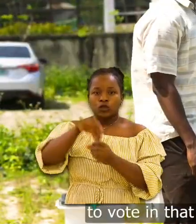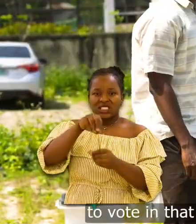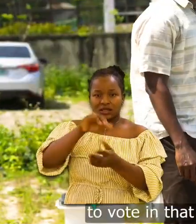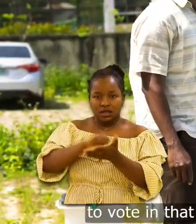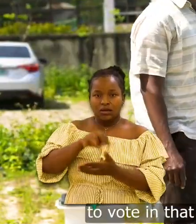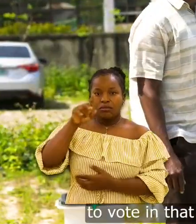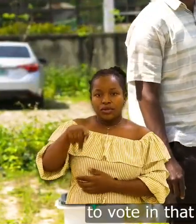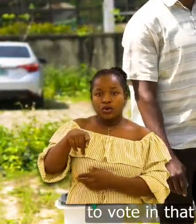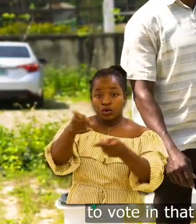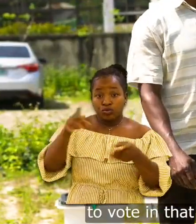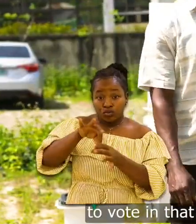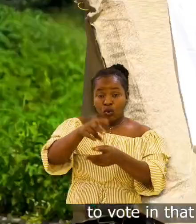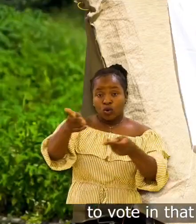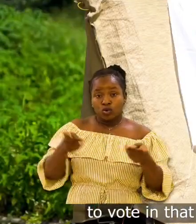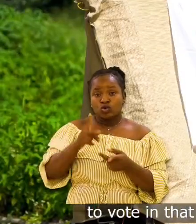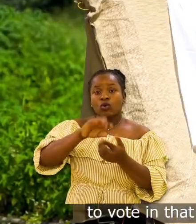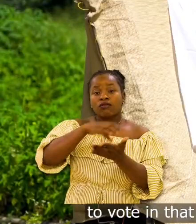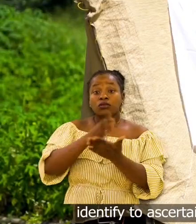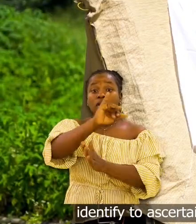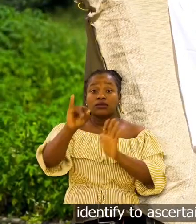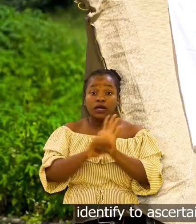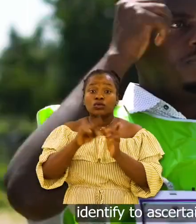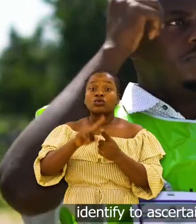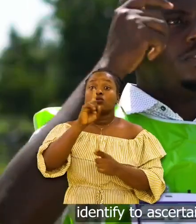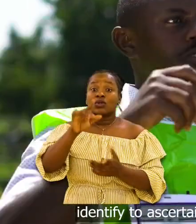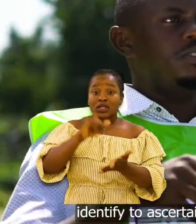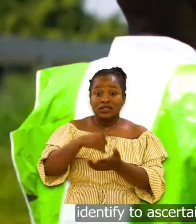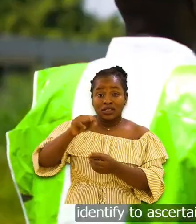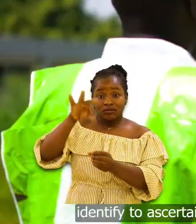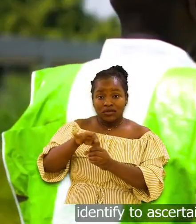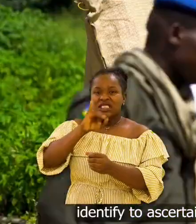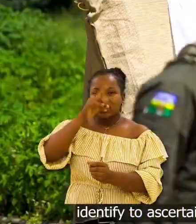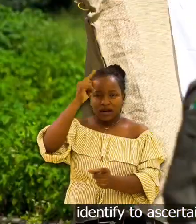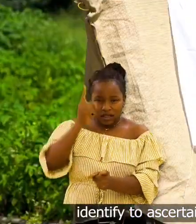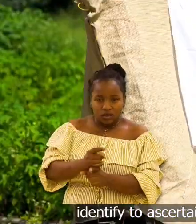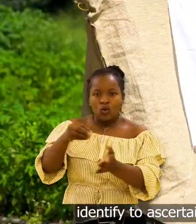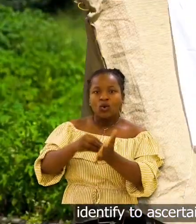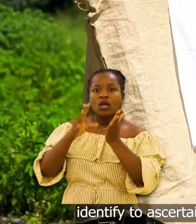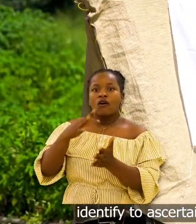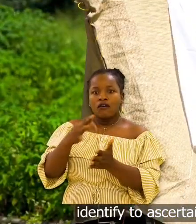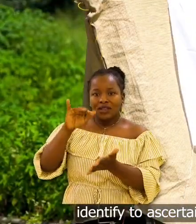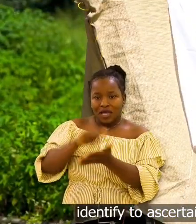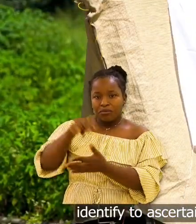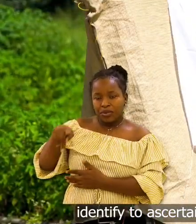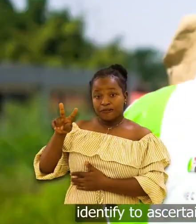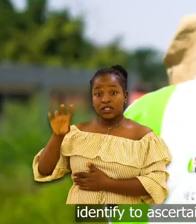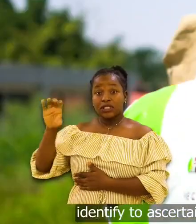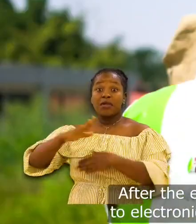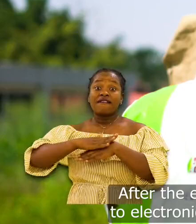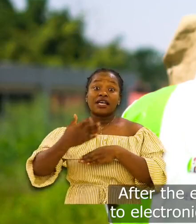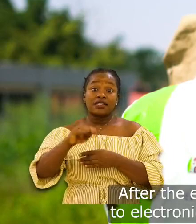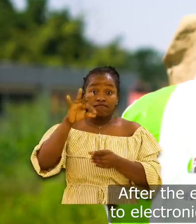in that polling unit and also authenticate his or her identity to ascertain that the voter is the rightful owner of the